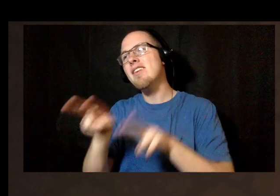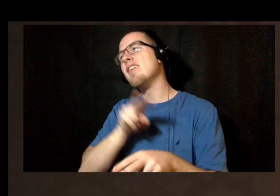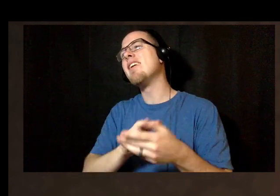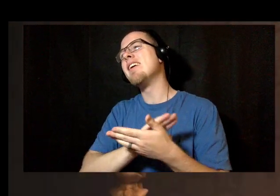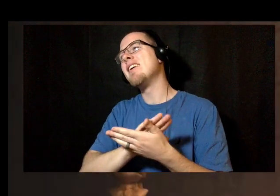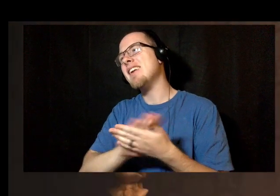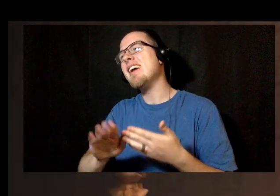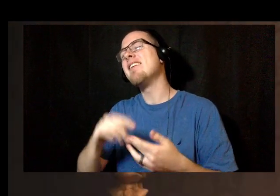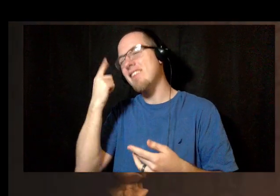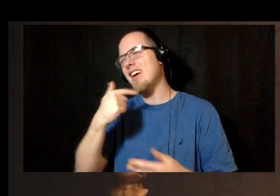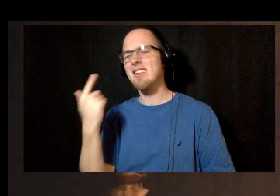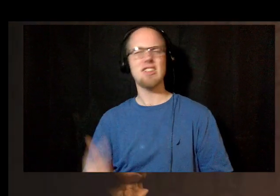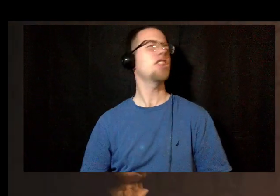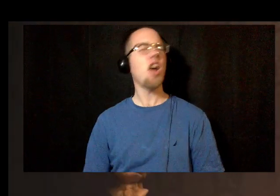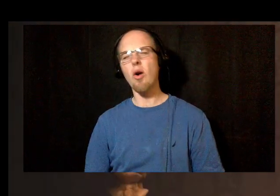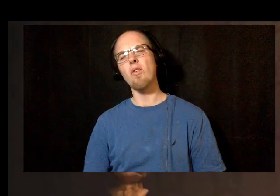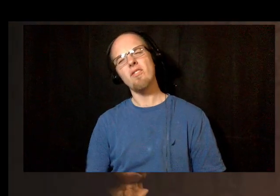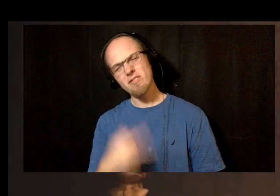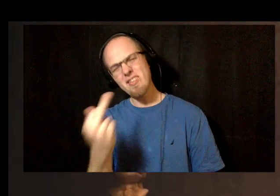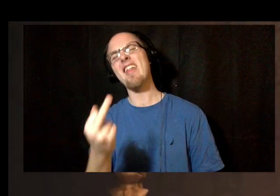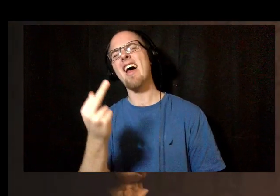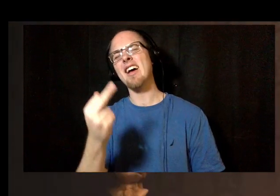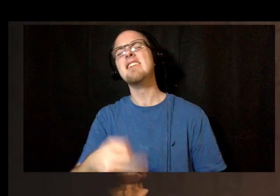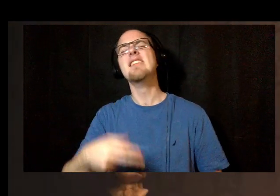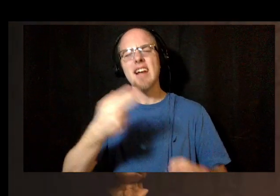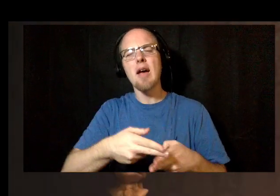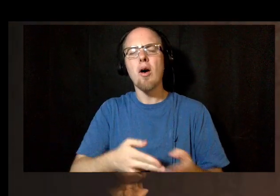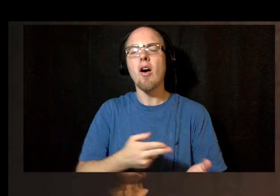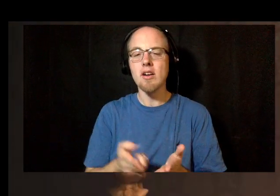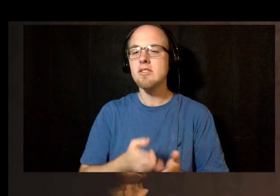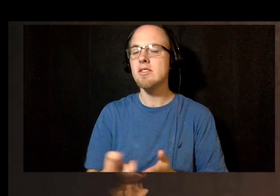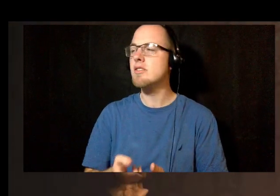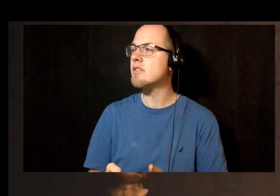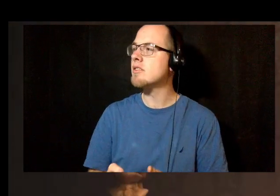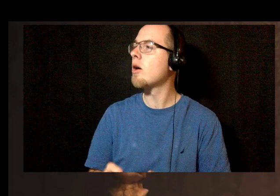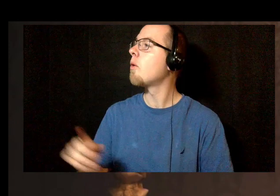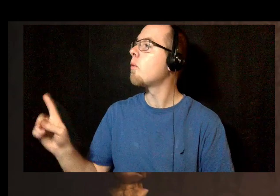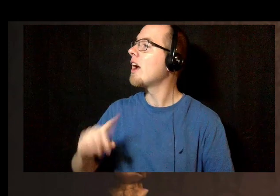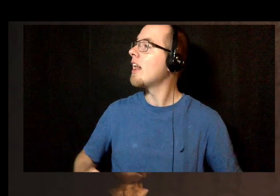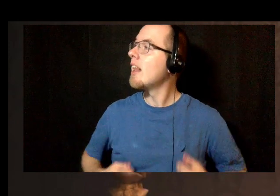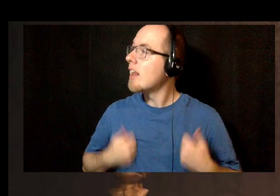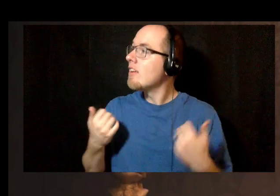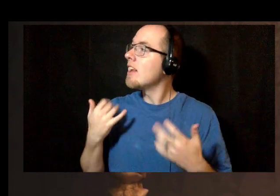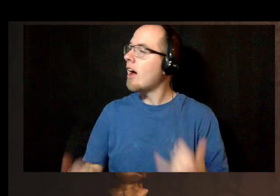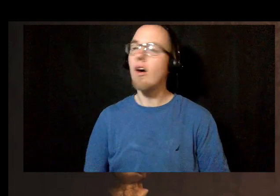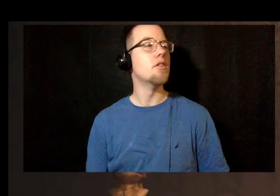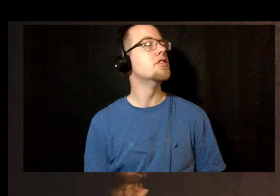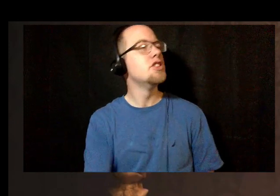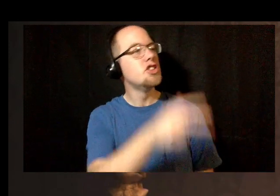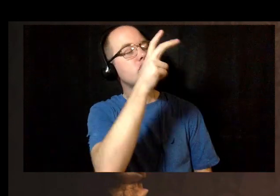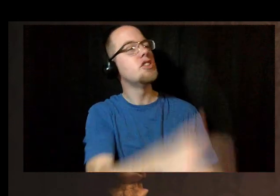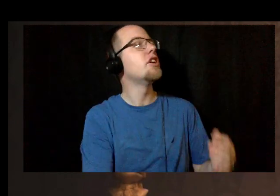Name them honestly, you know? Where are you living now? Shitty water feature.